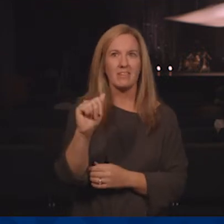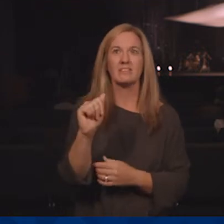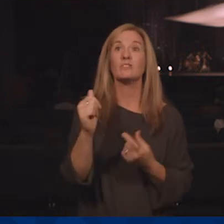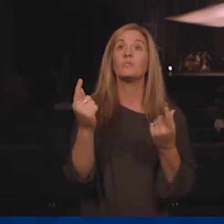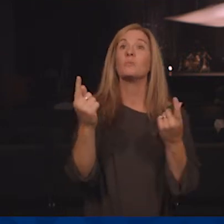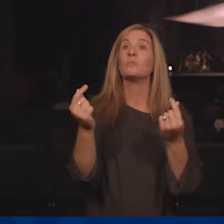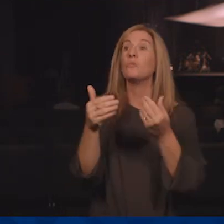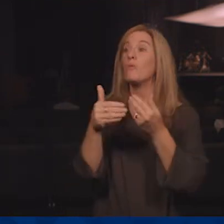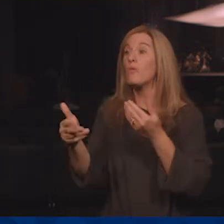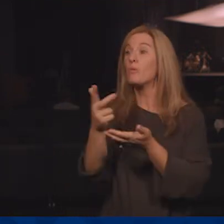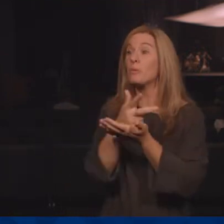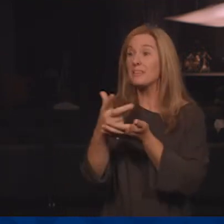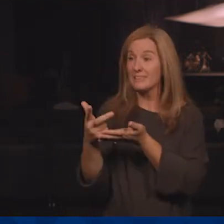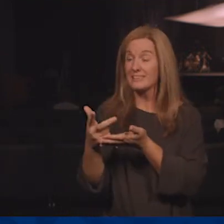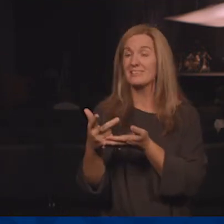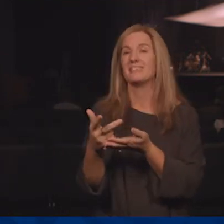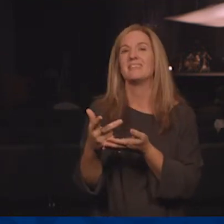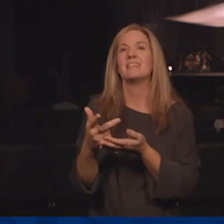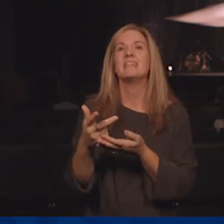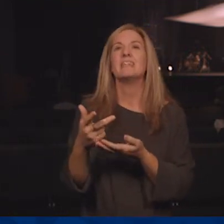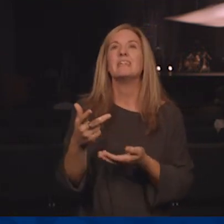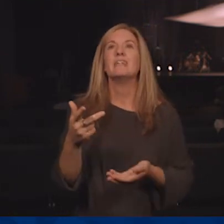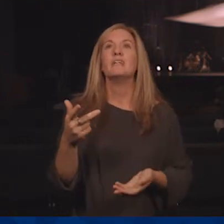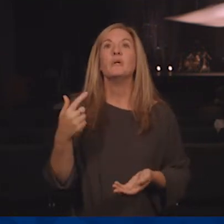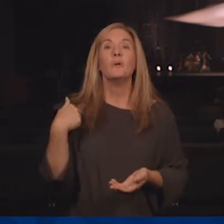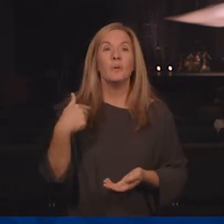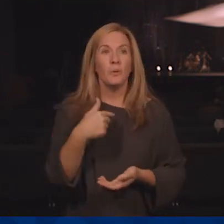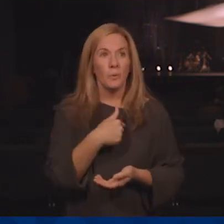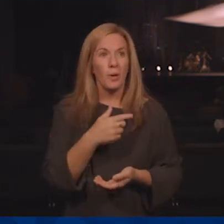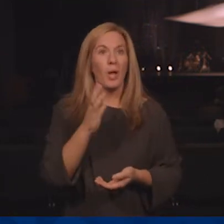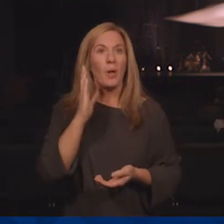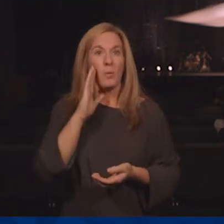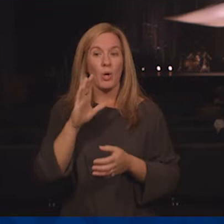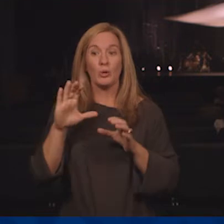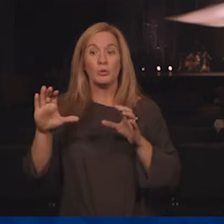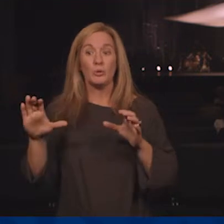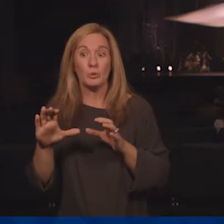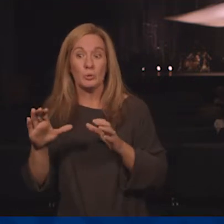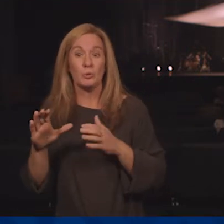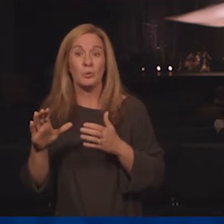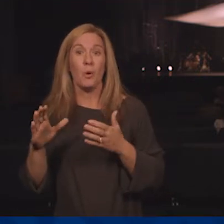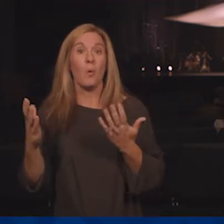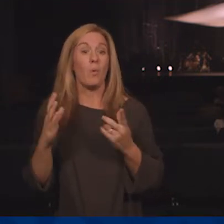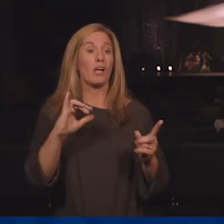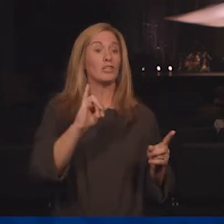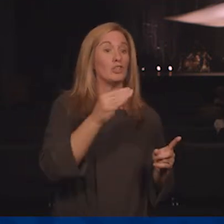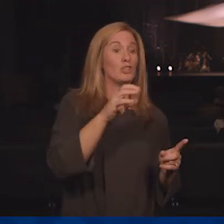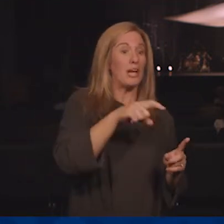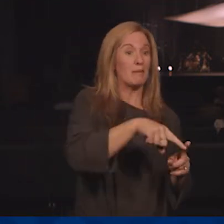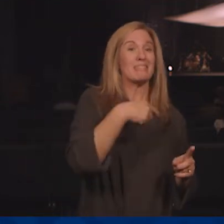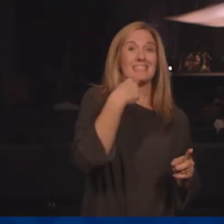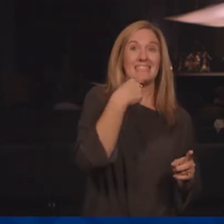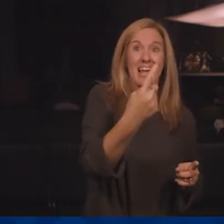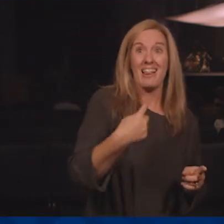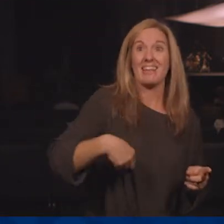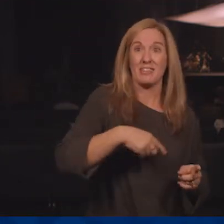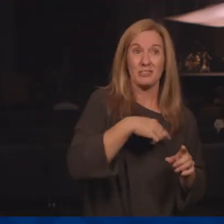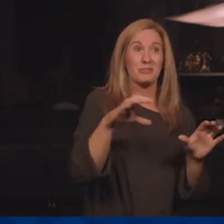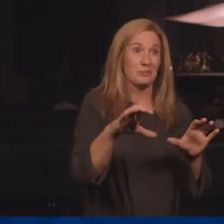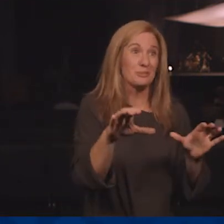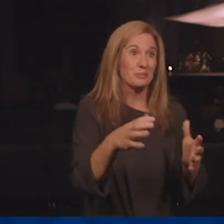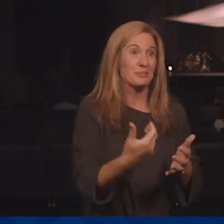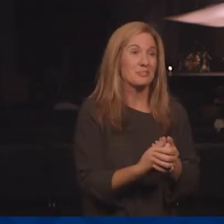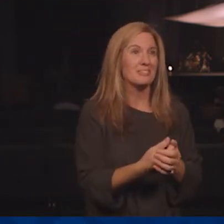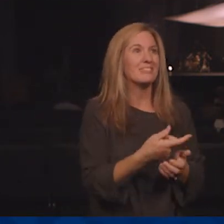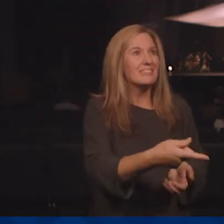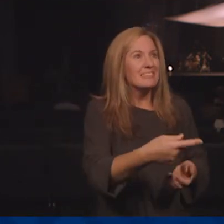the next 3 weeks. Is we're going to do the thing that James keeps telling us to do, which is, what is it that James keeps telling us